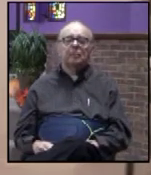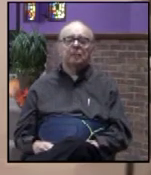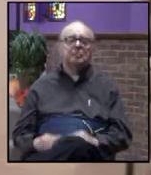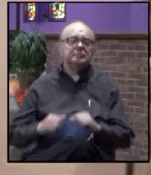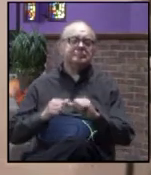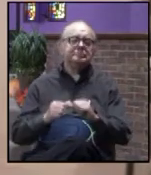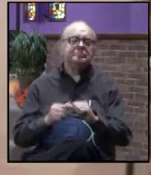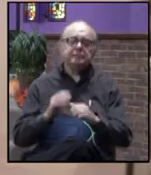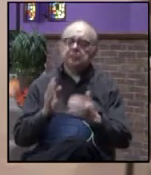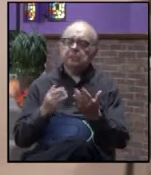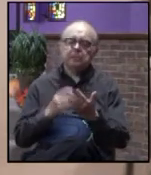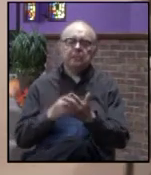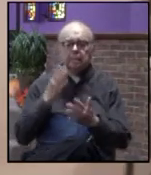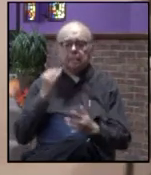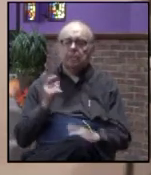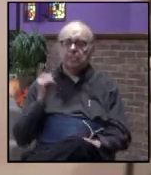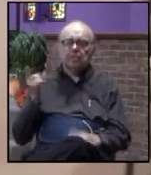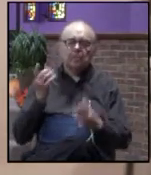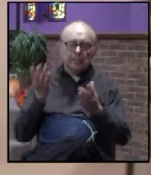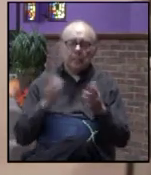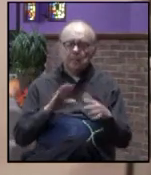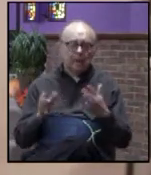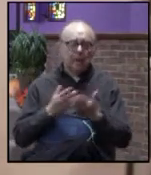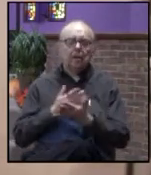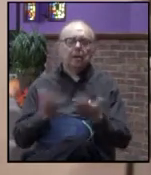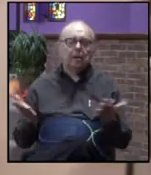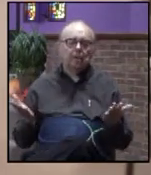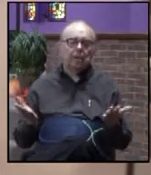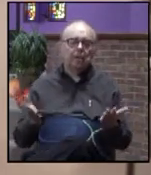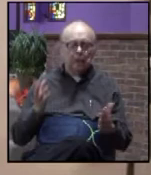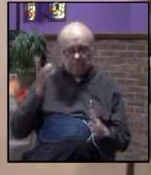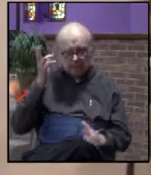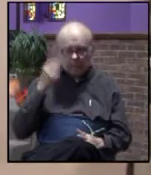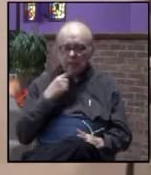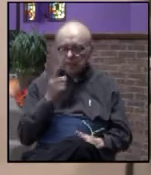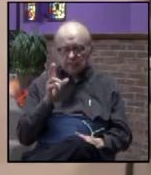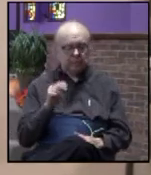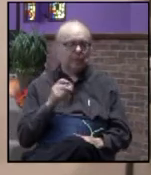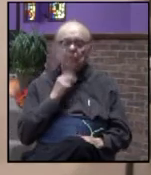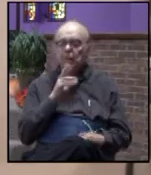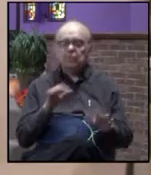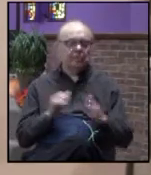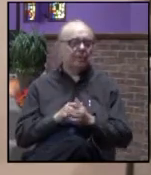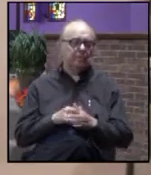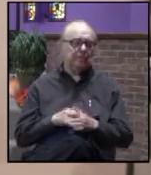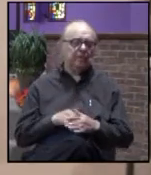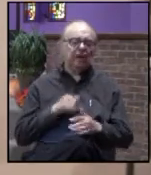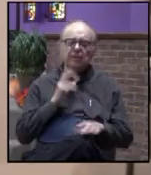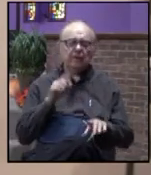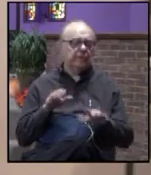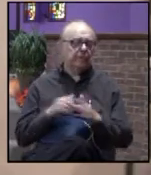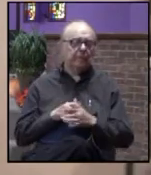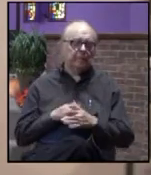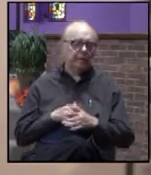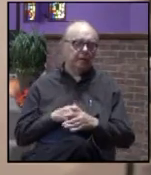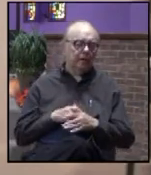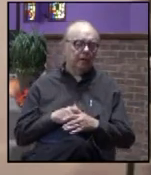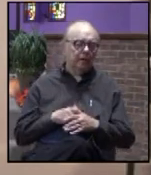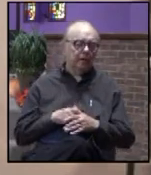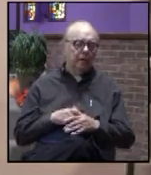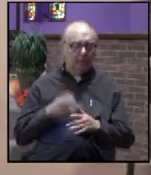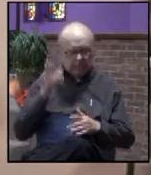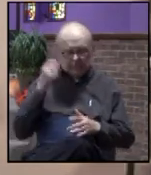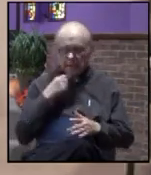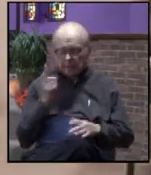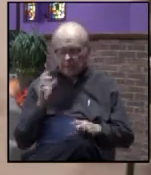constantly because he's wanting you to do something and Satan is telling you, no, don't do that. You don't have to do that.